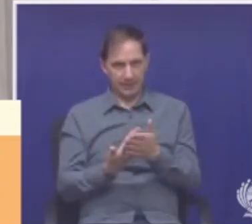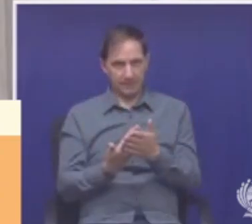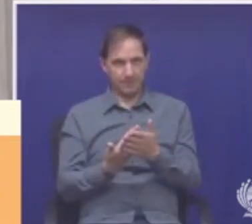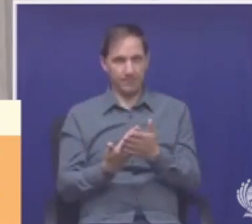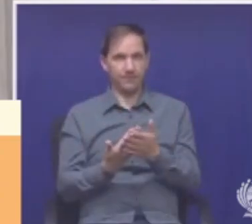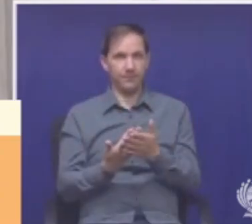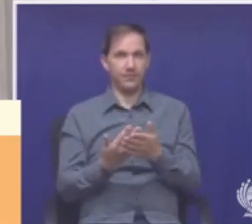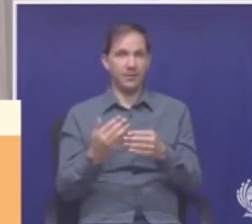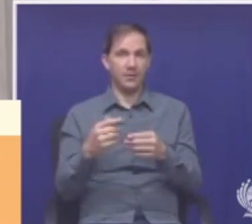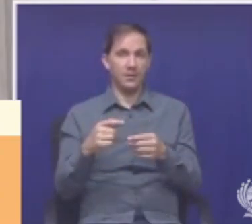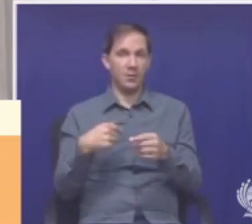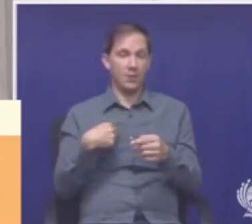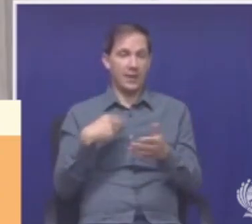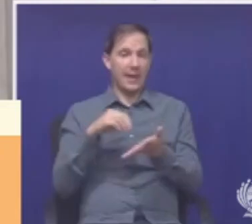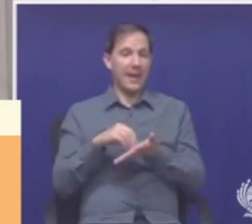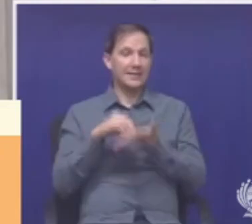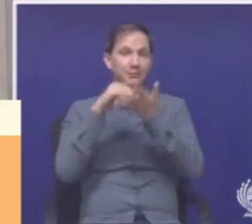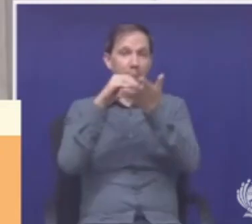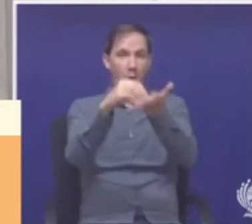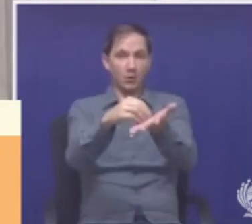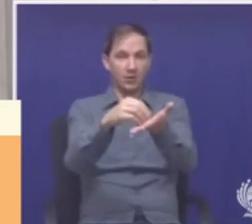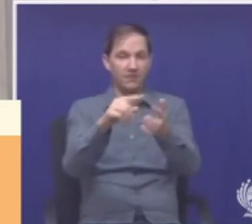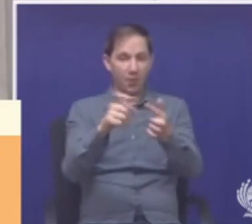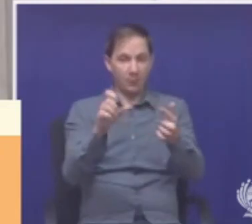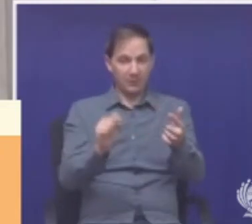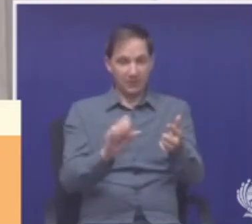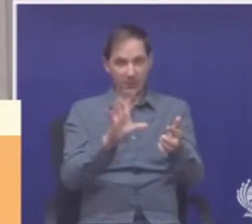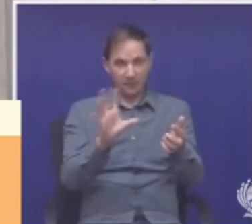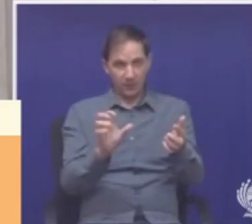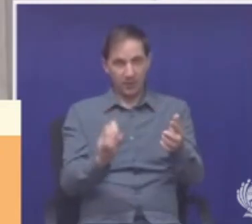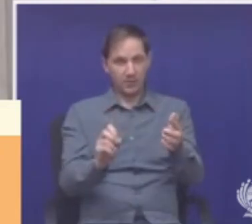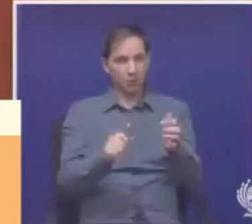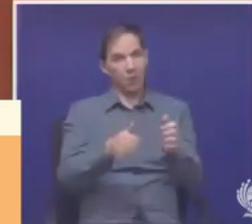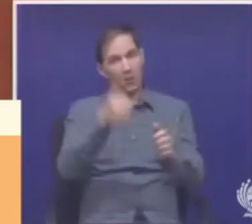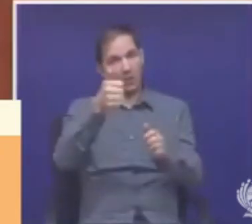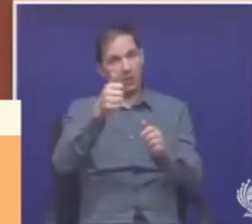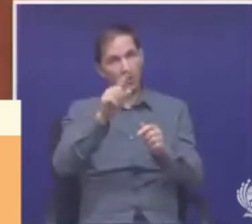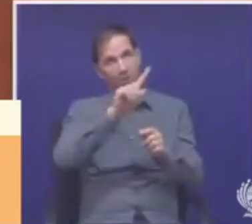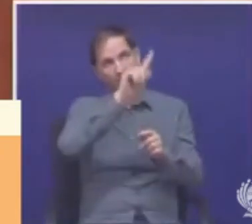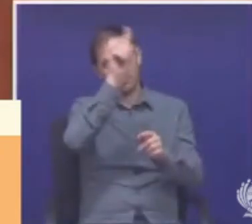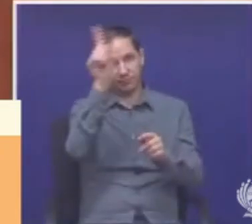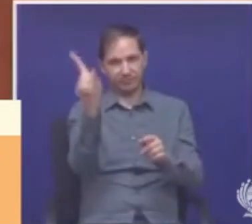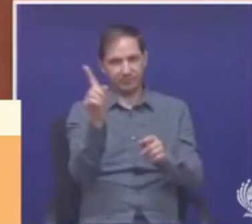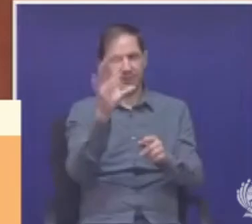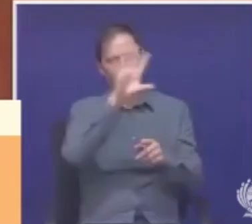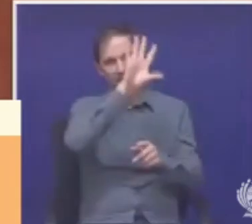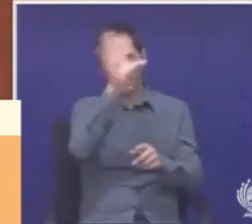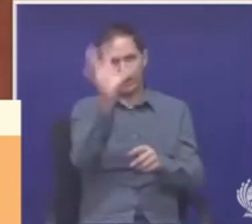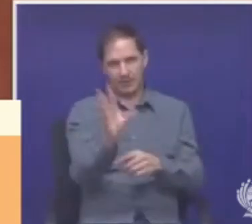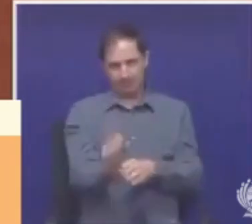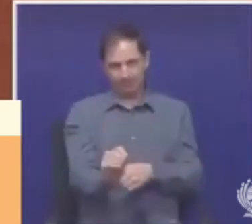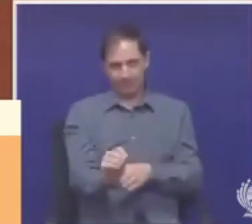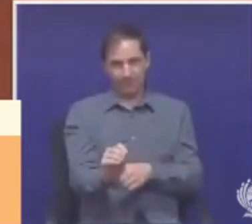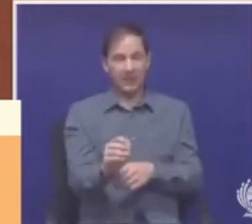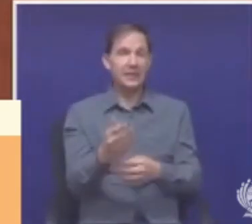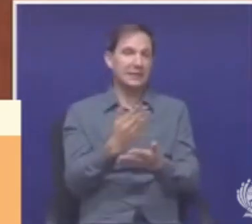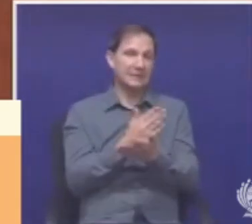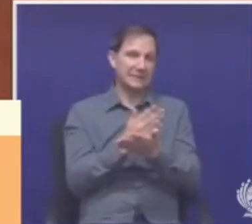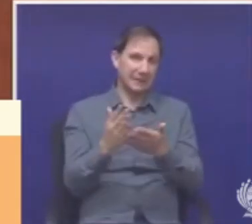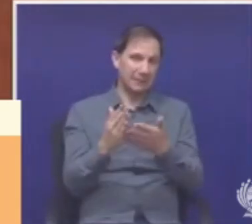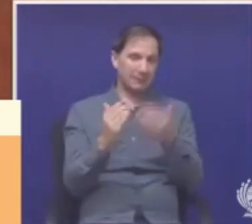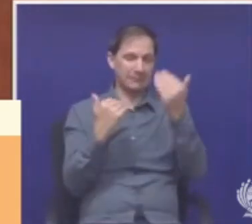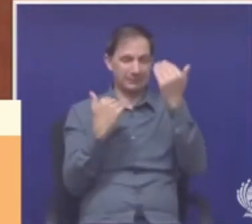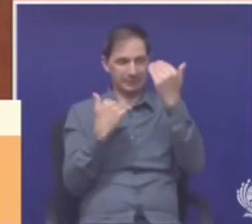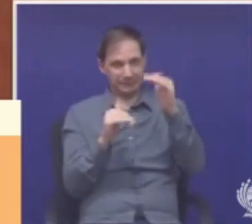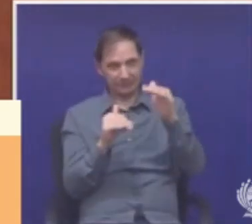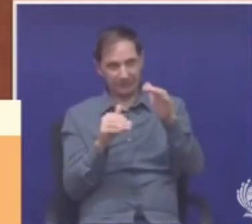exports from South Africa, but there's obviously huge potential across the continent. There have been a number of constraints in the ability to be